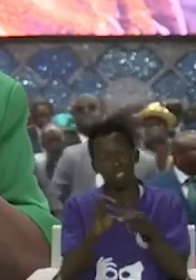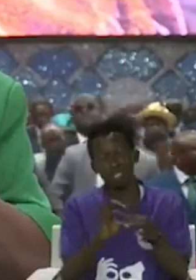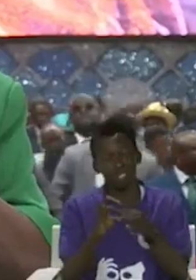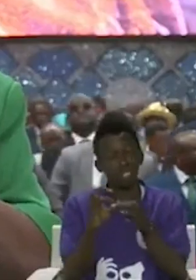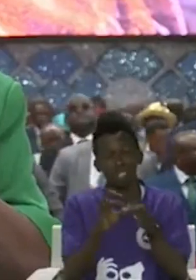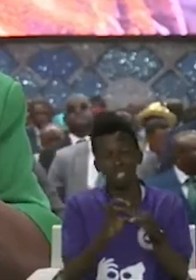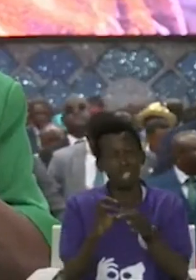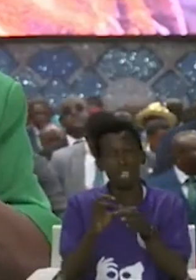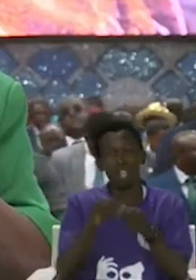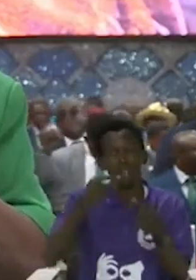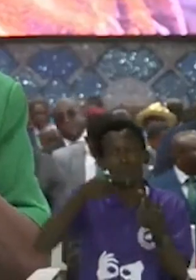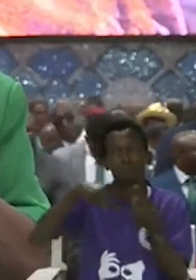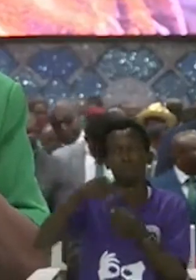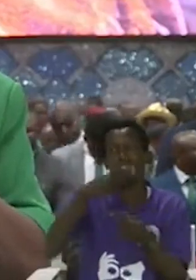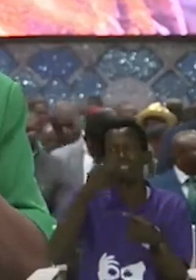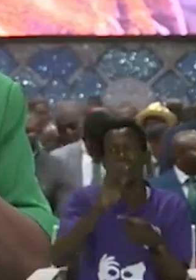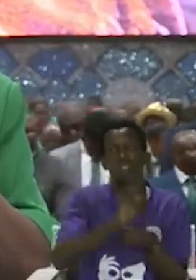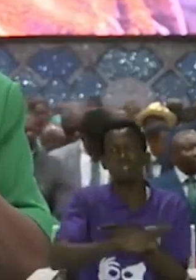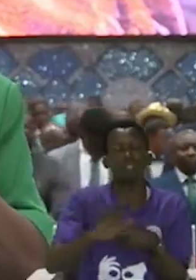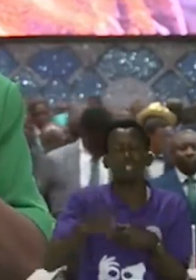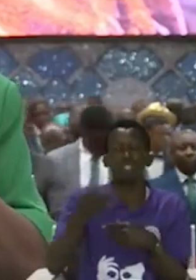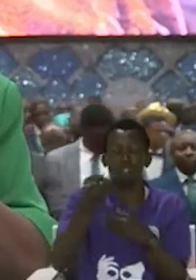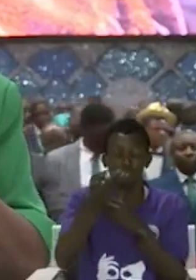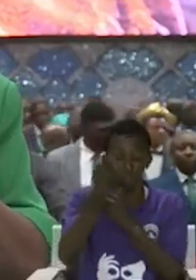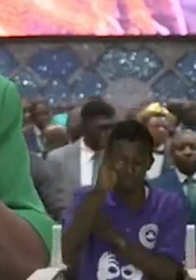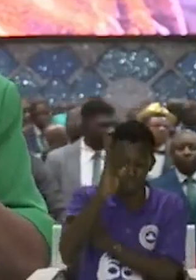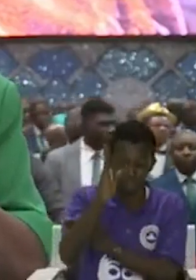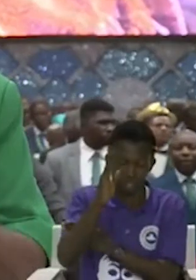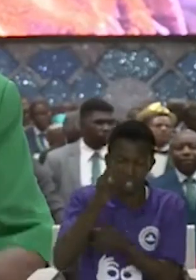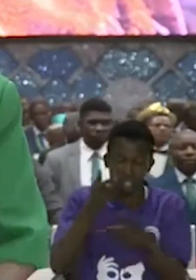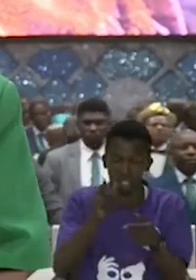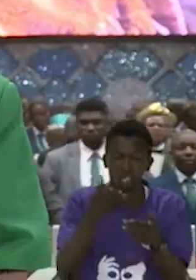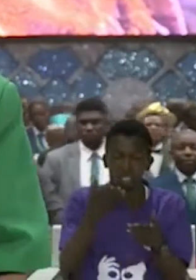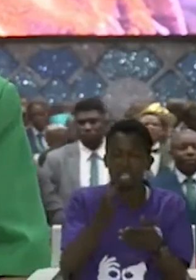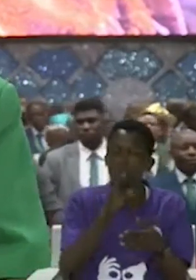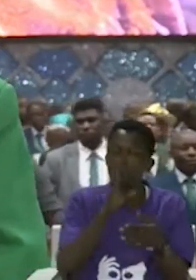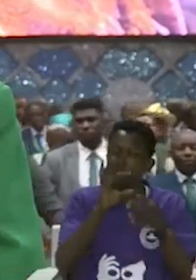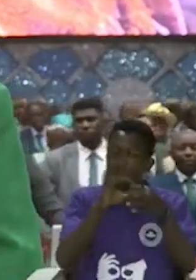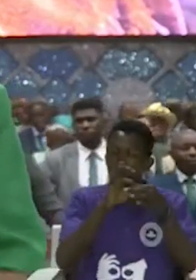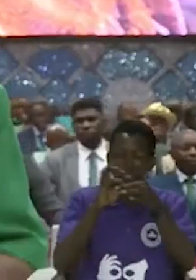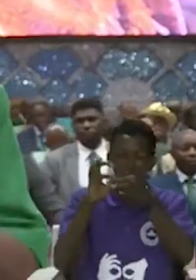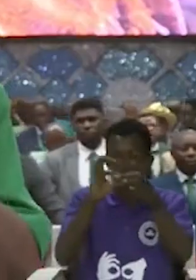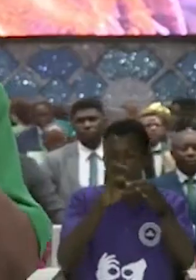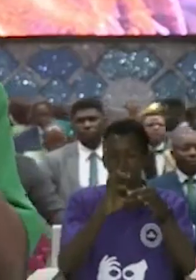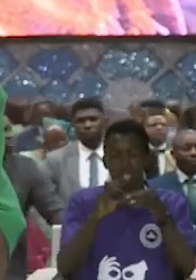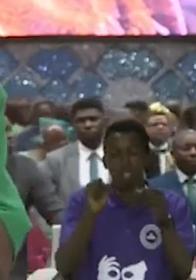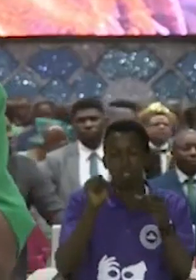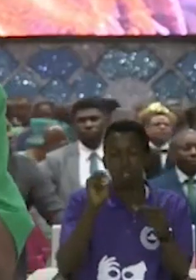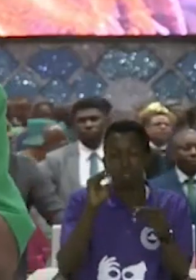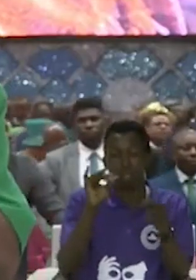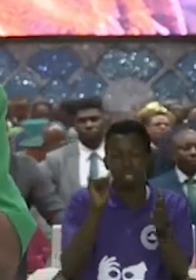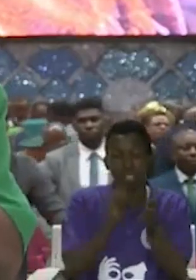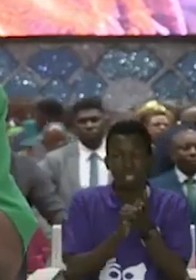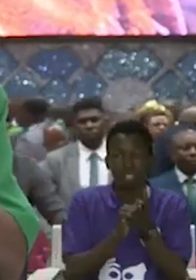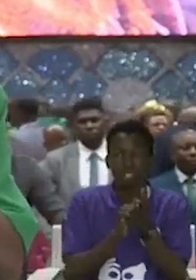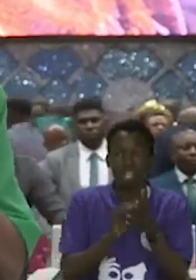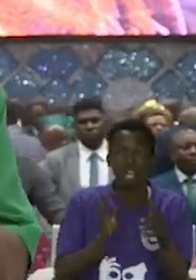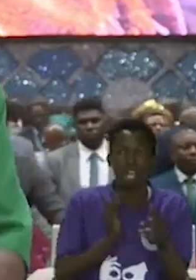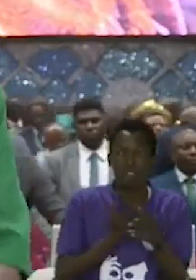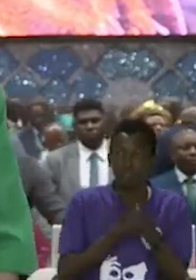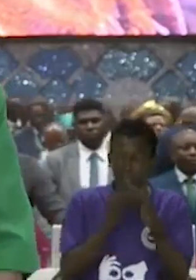among the children of God in the body of Christ. Let there be unity so that our prayers will not